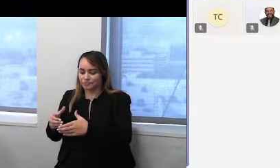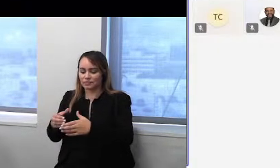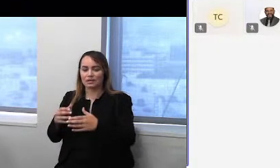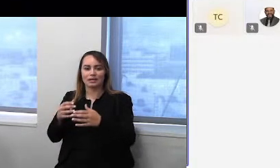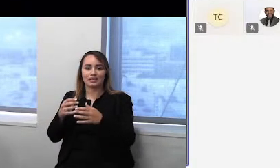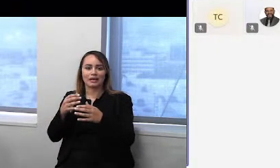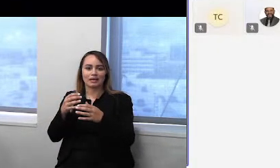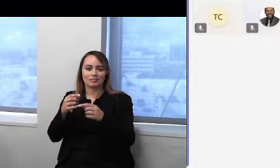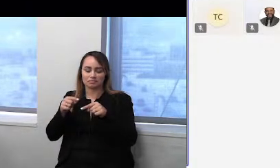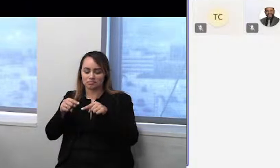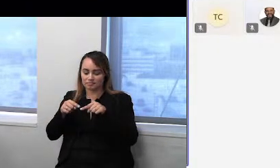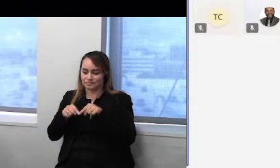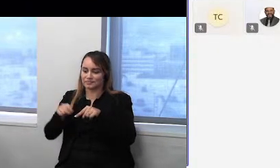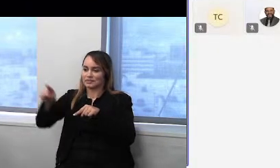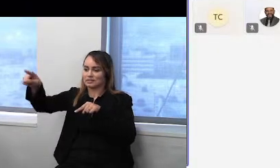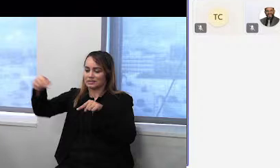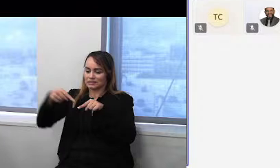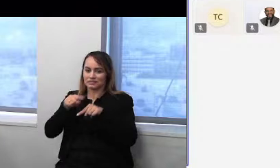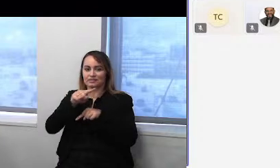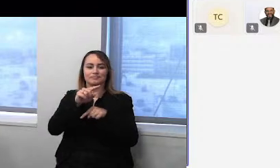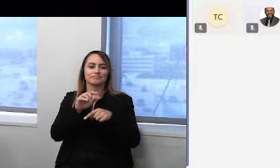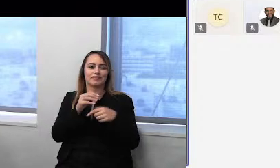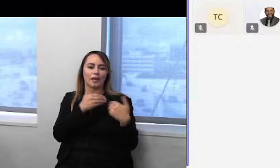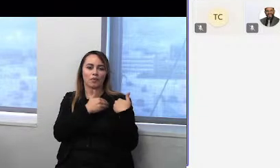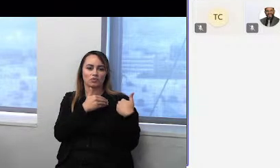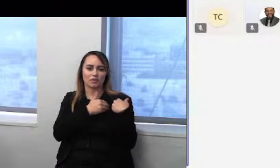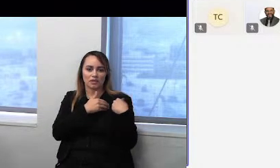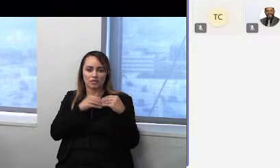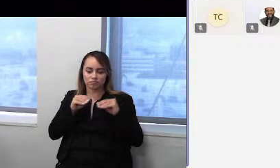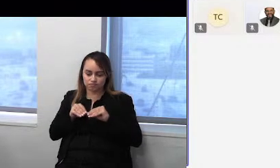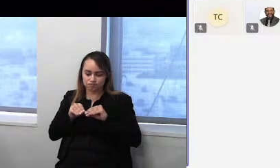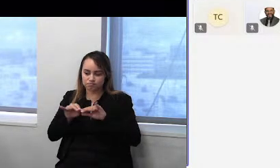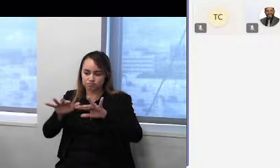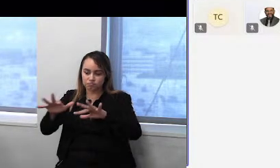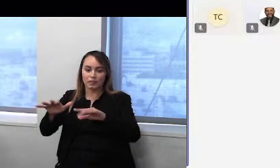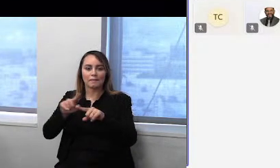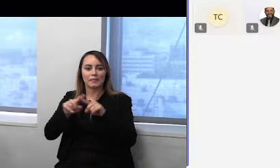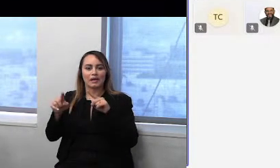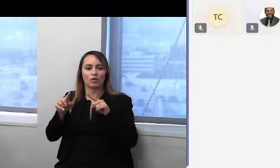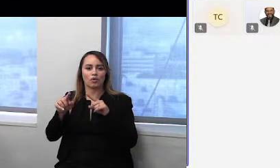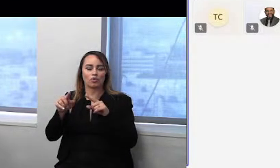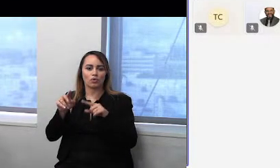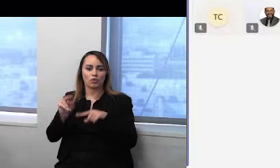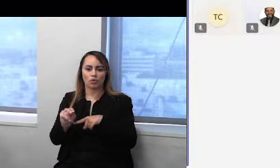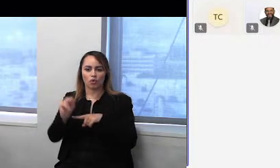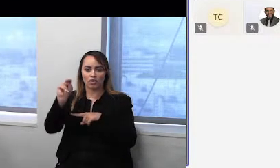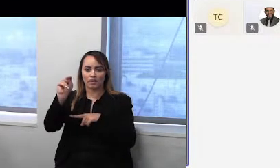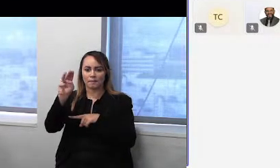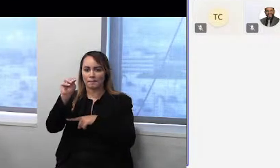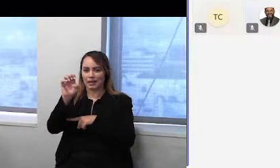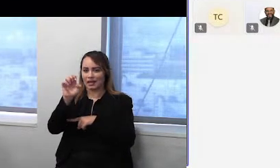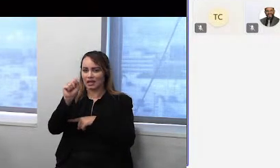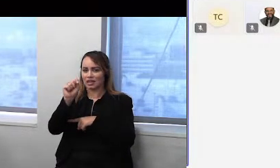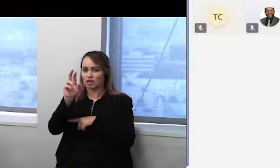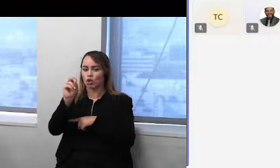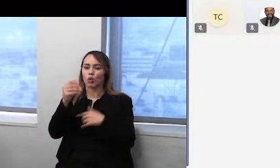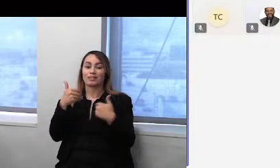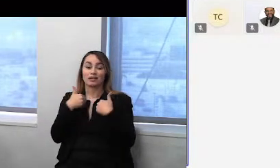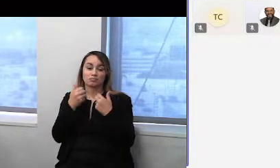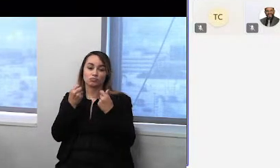topology of the system that is in the metro area, there is a lot of congestion that is happening as a result of equipment being out of